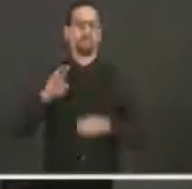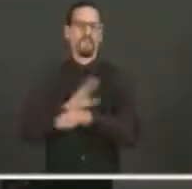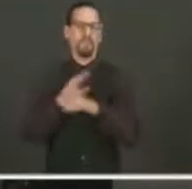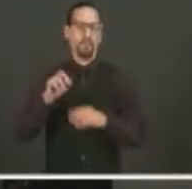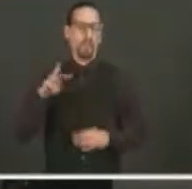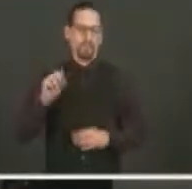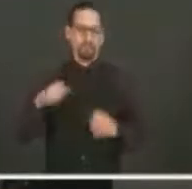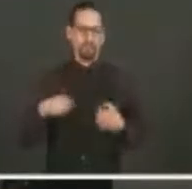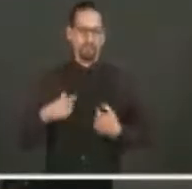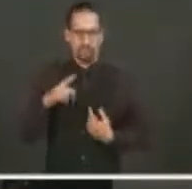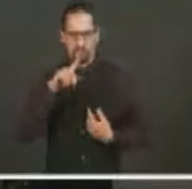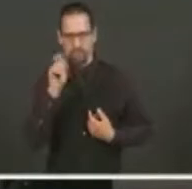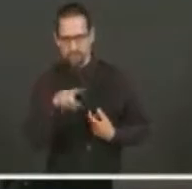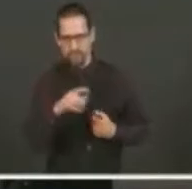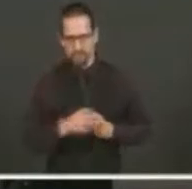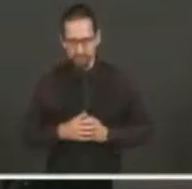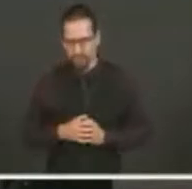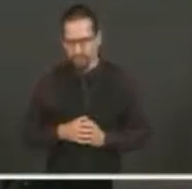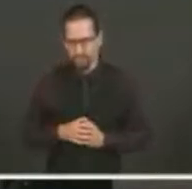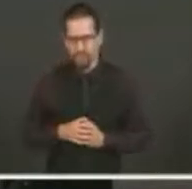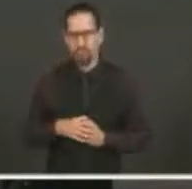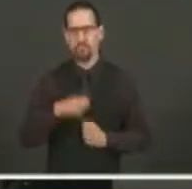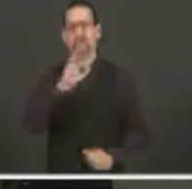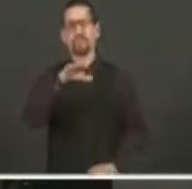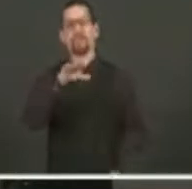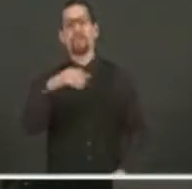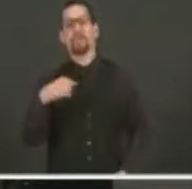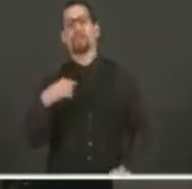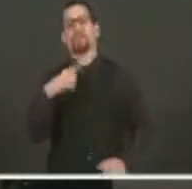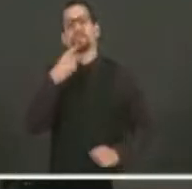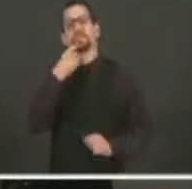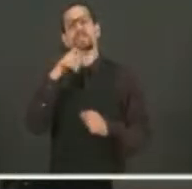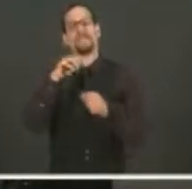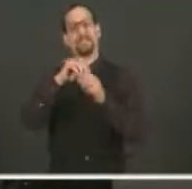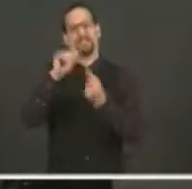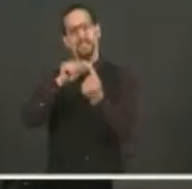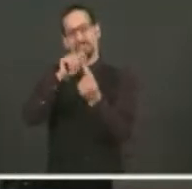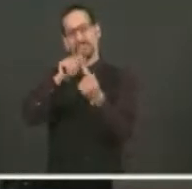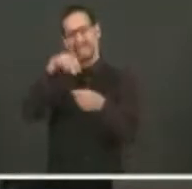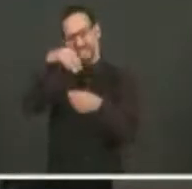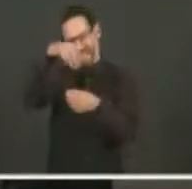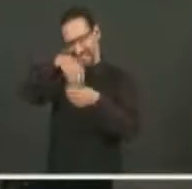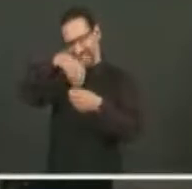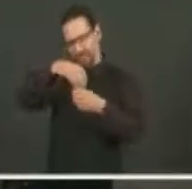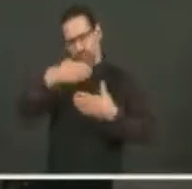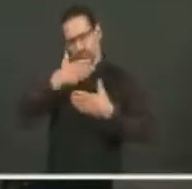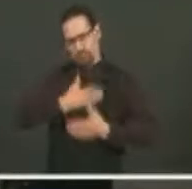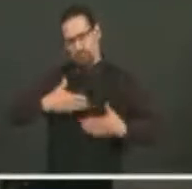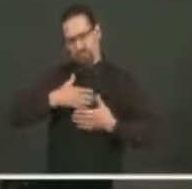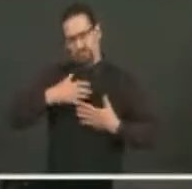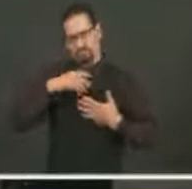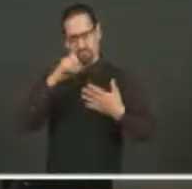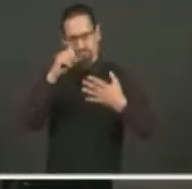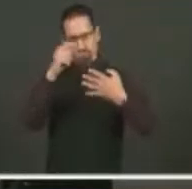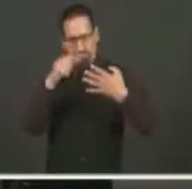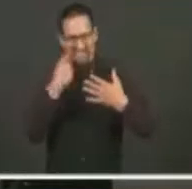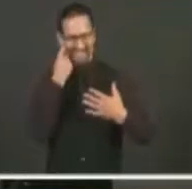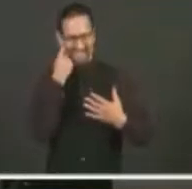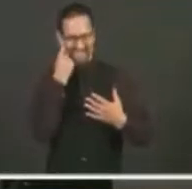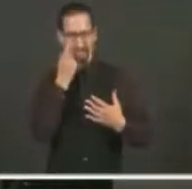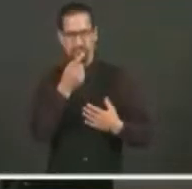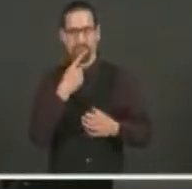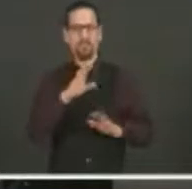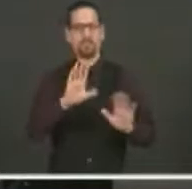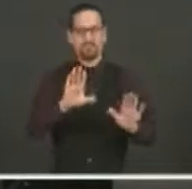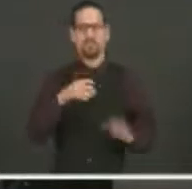as to what some of the things are for indoor recreation. But what about like say trampoline